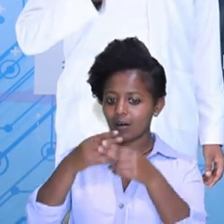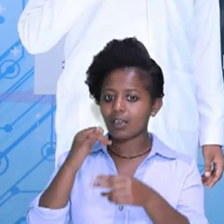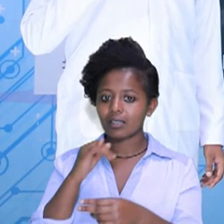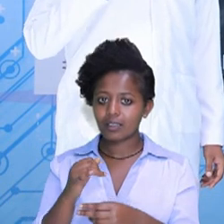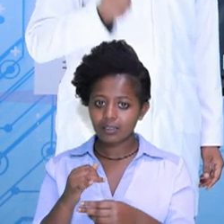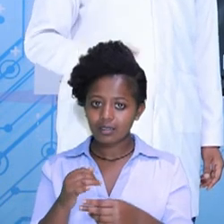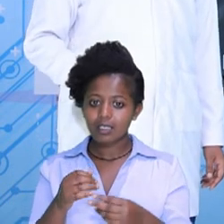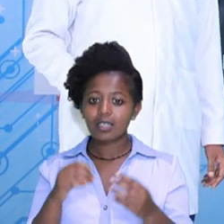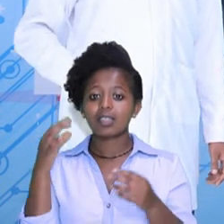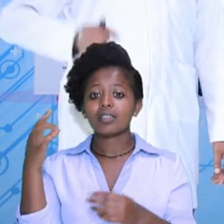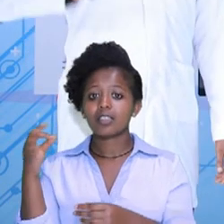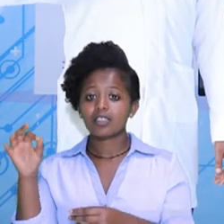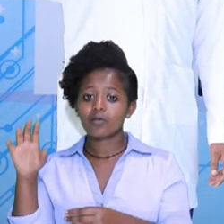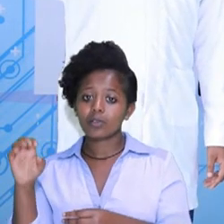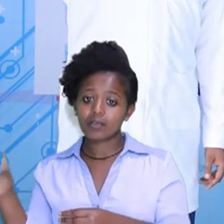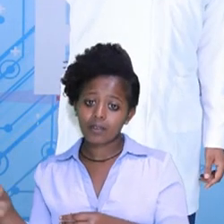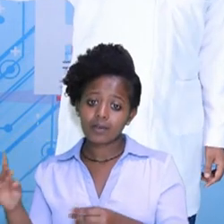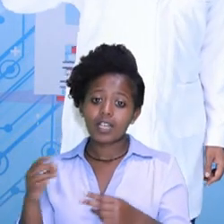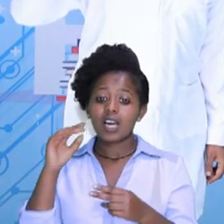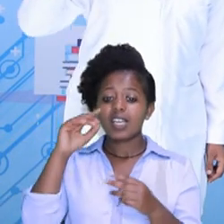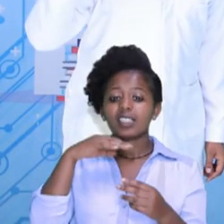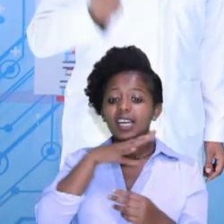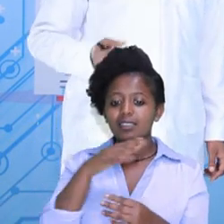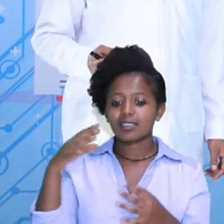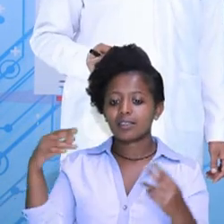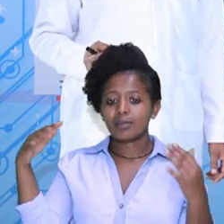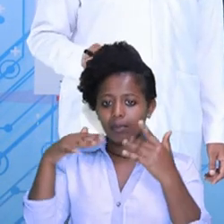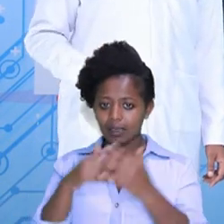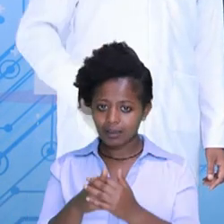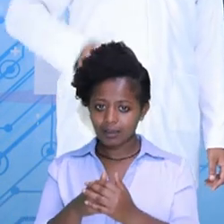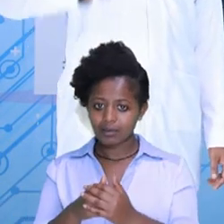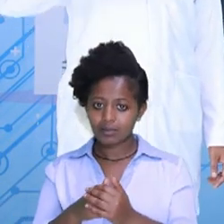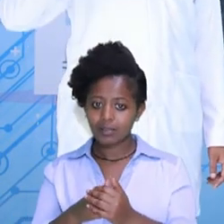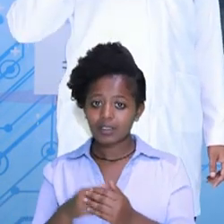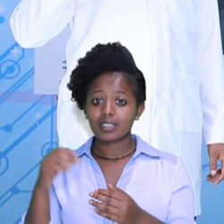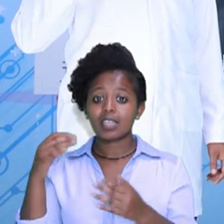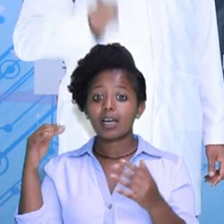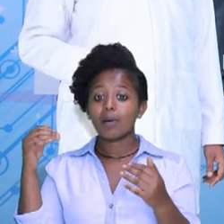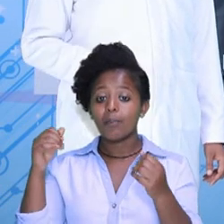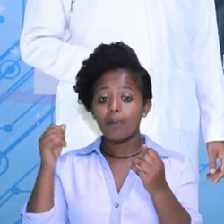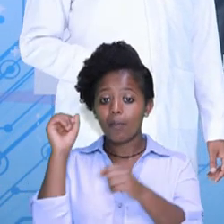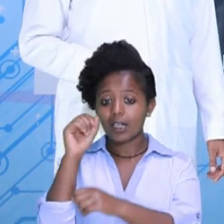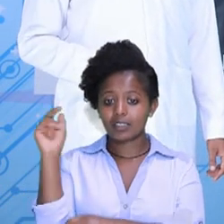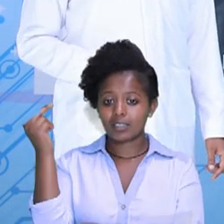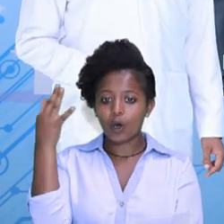In 1954, as the Battle of Dien Bien Pho, mind you students, the Battle of Dien Bien